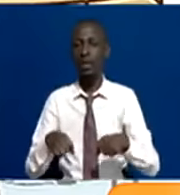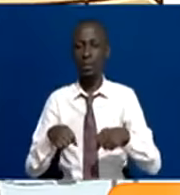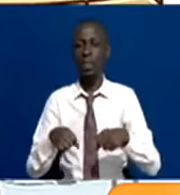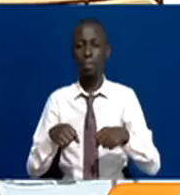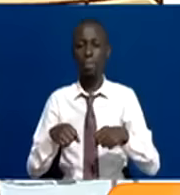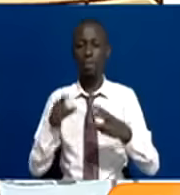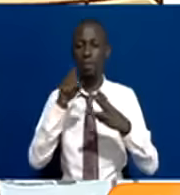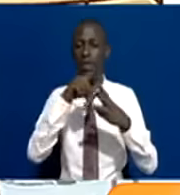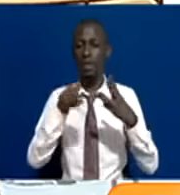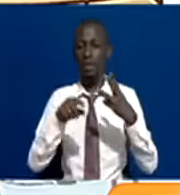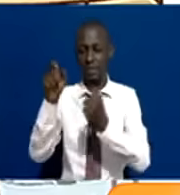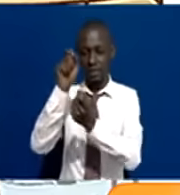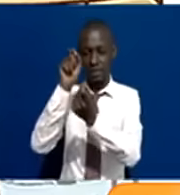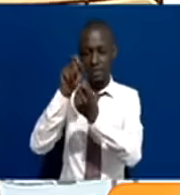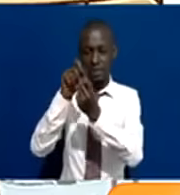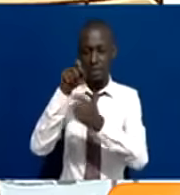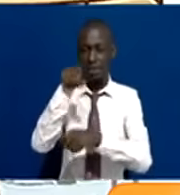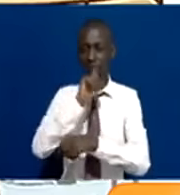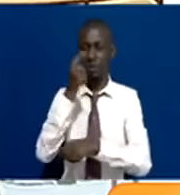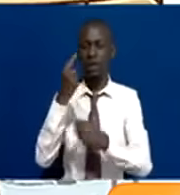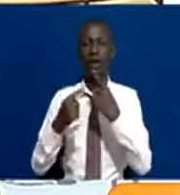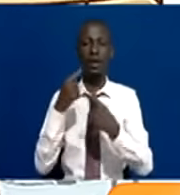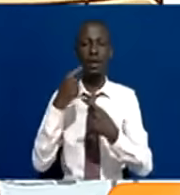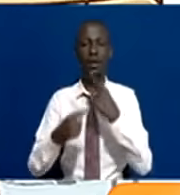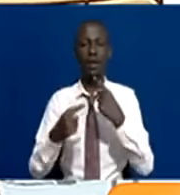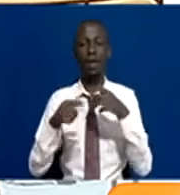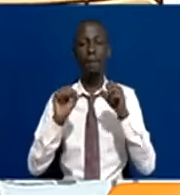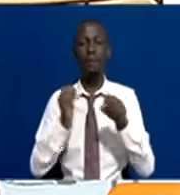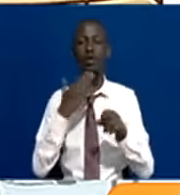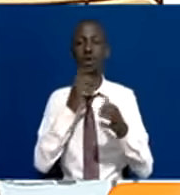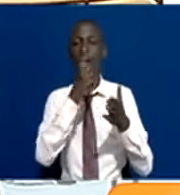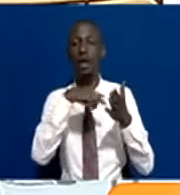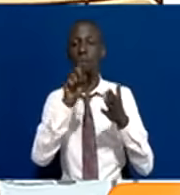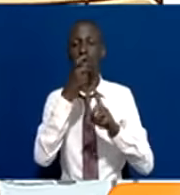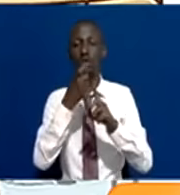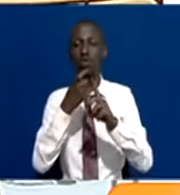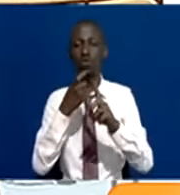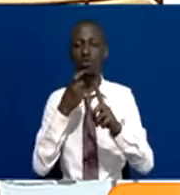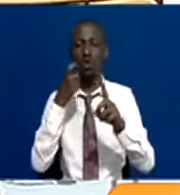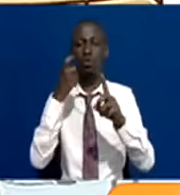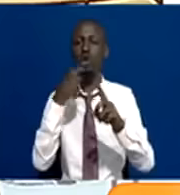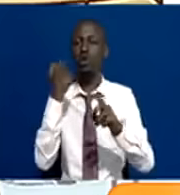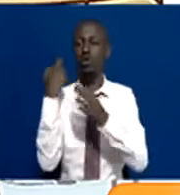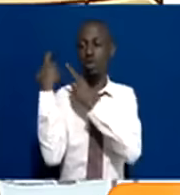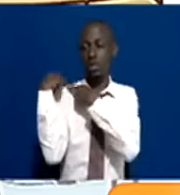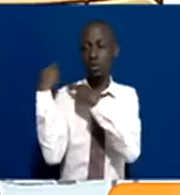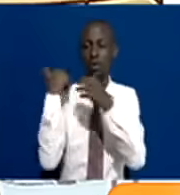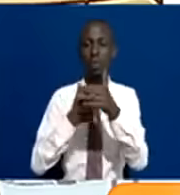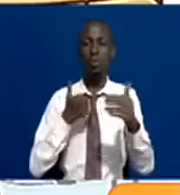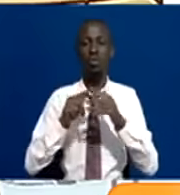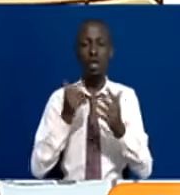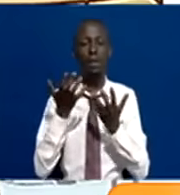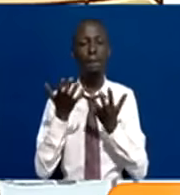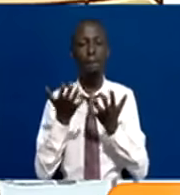have conducted tests for a year now, and they're seeking approval from the relevant bodies before they can commercialize it